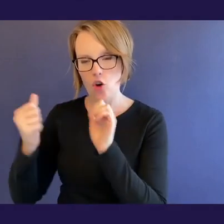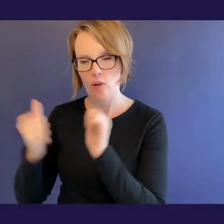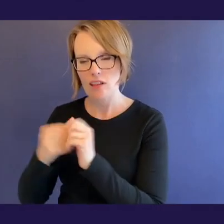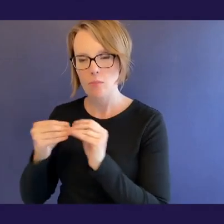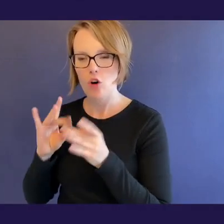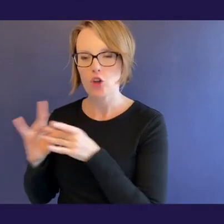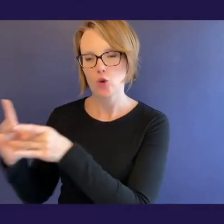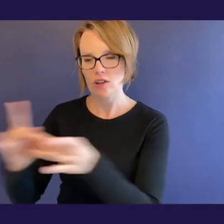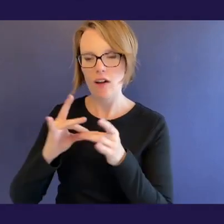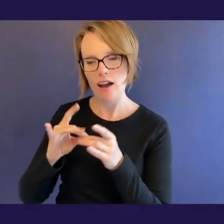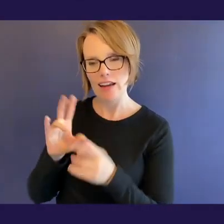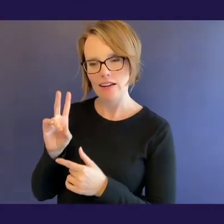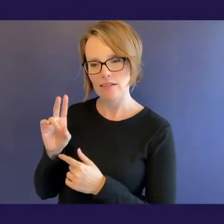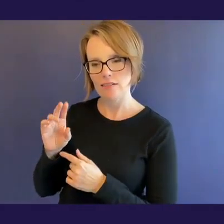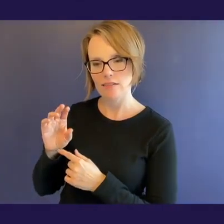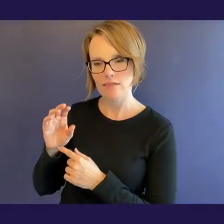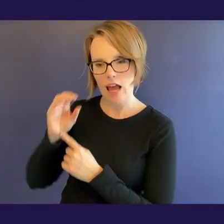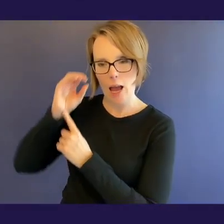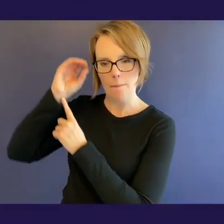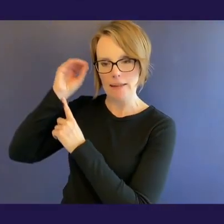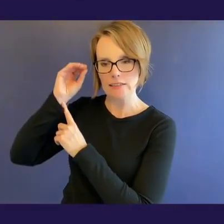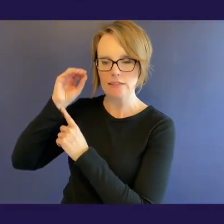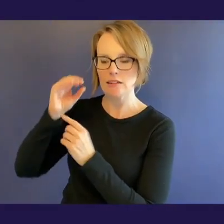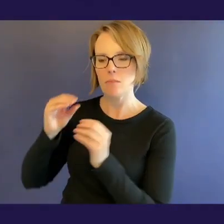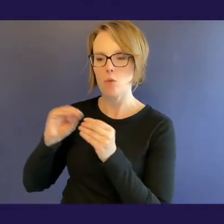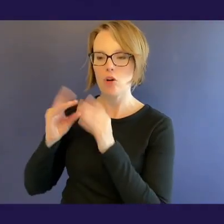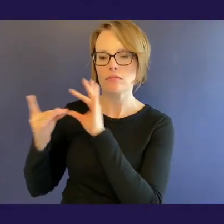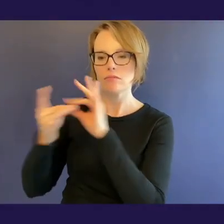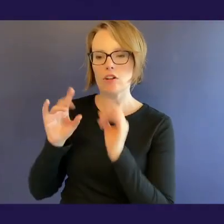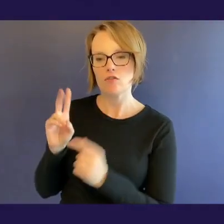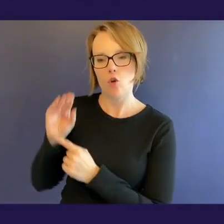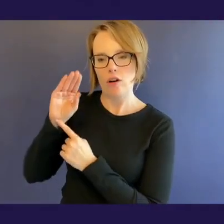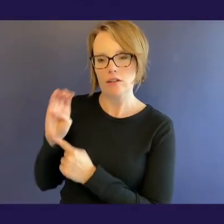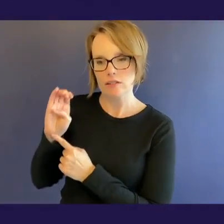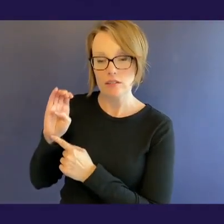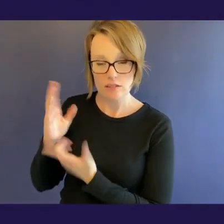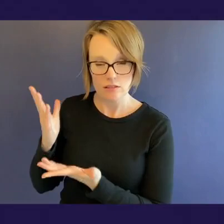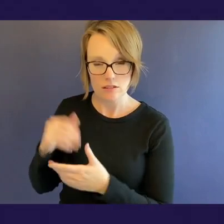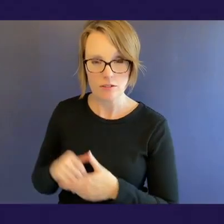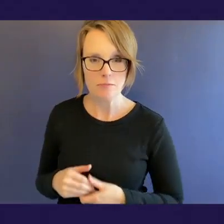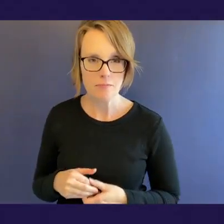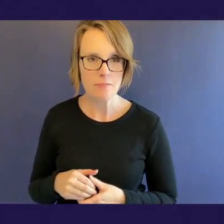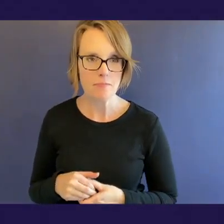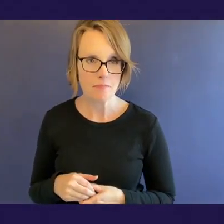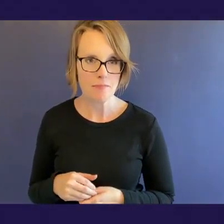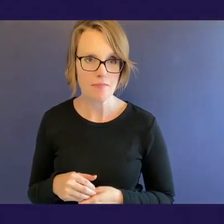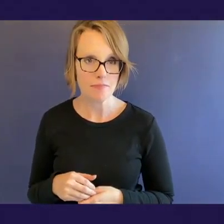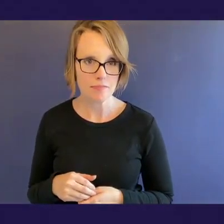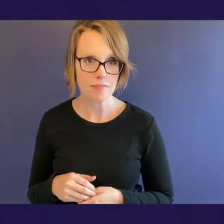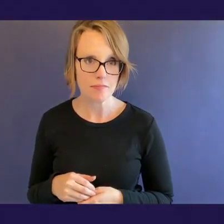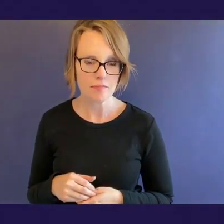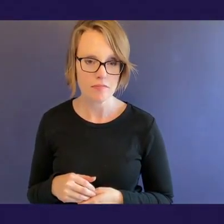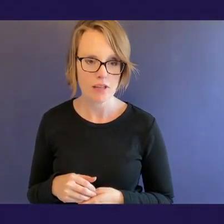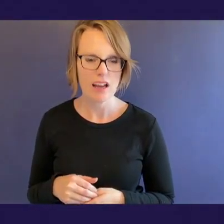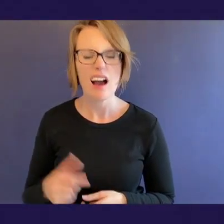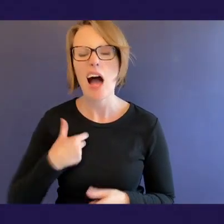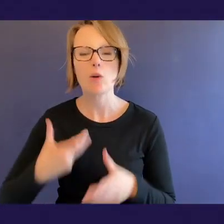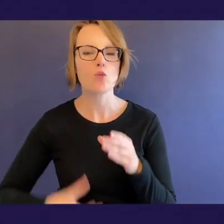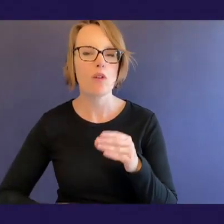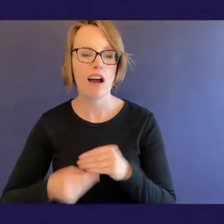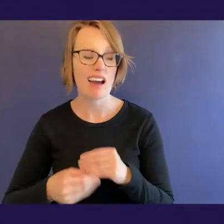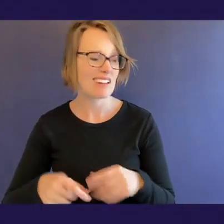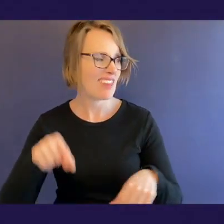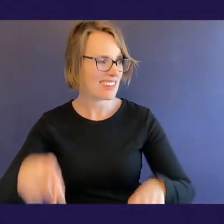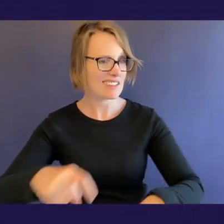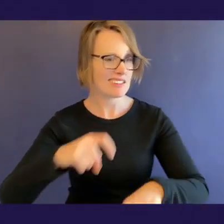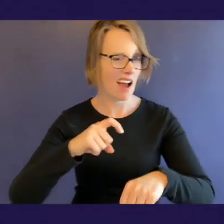Could I add something to that? I would just say, I think we're in a really unprecedented time, and